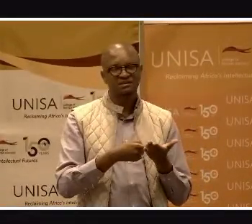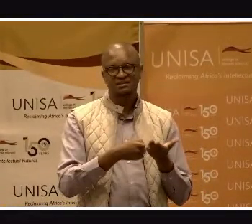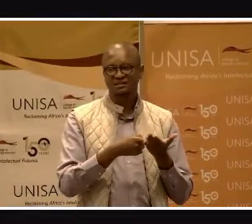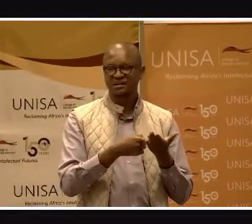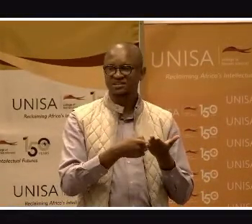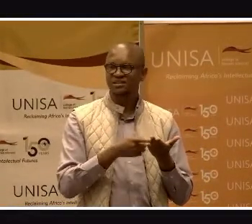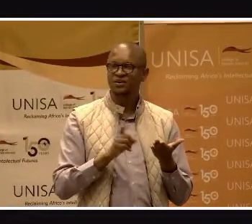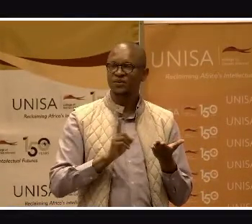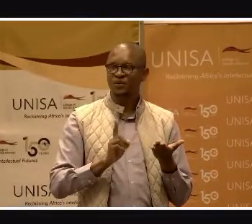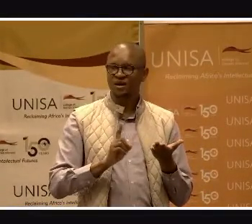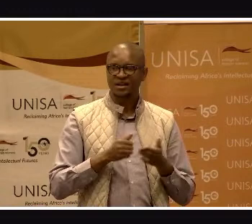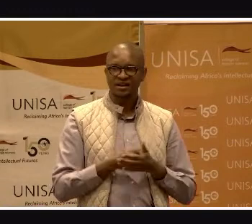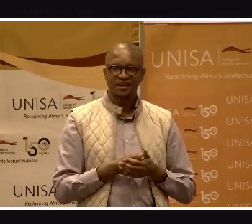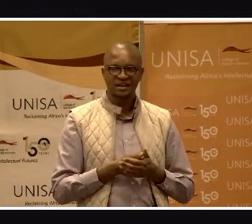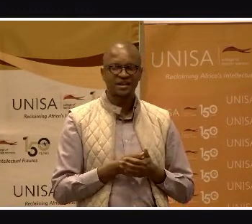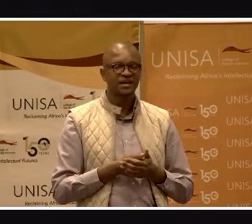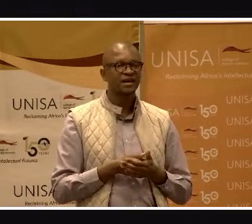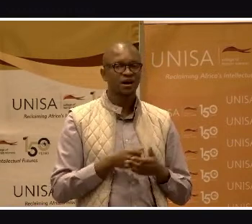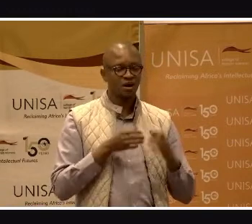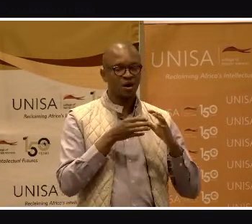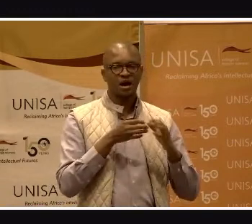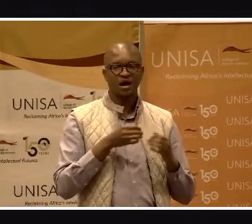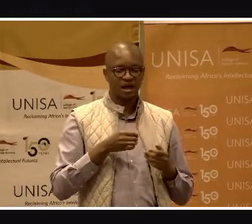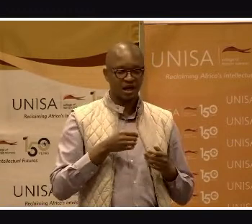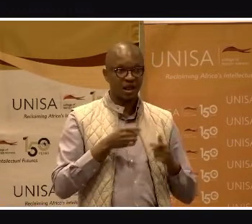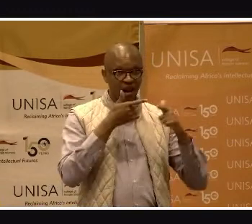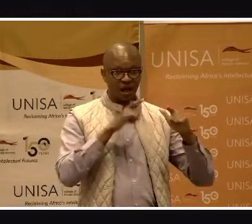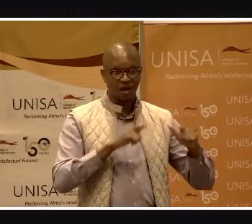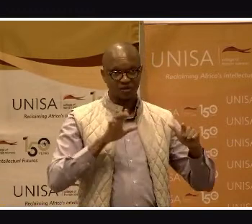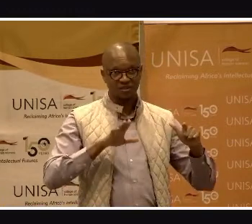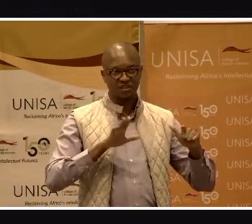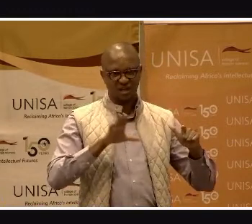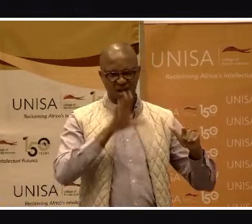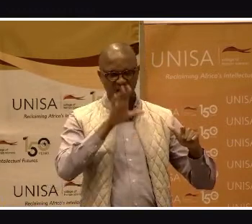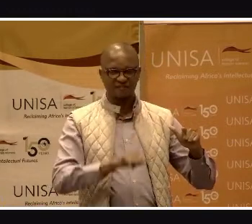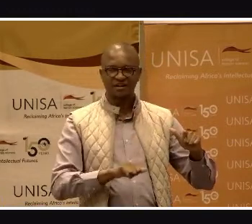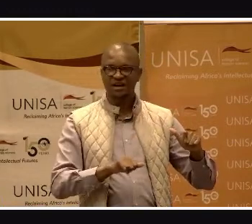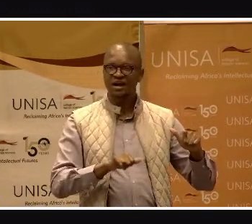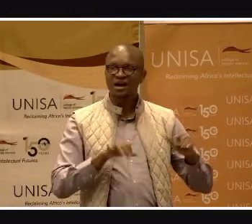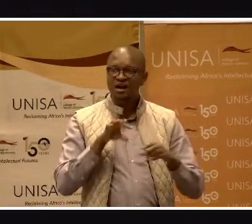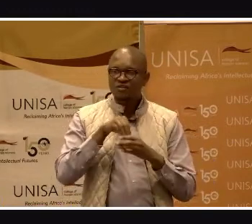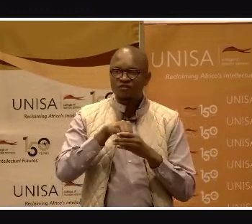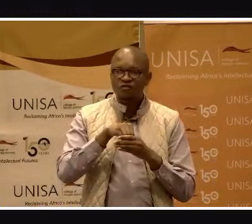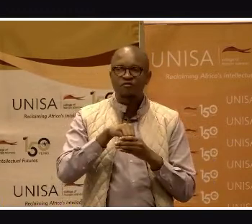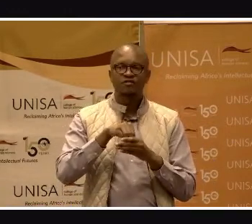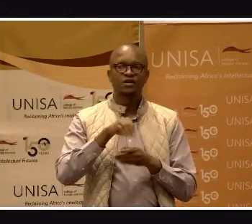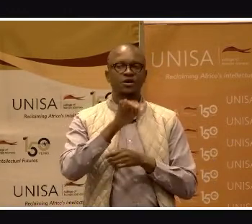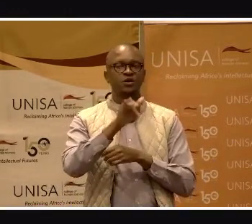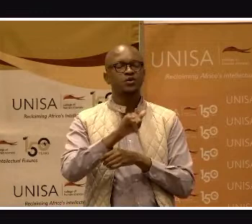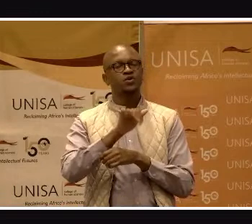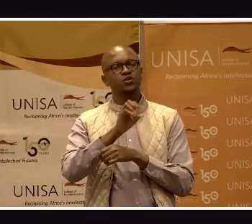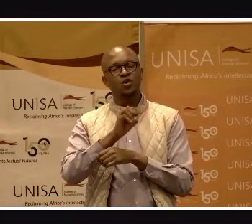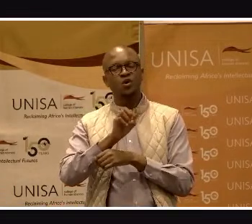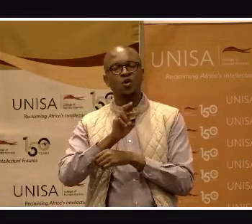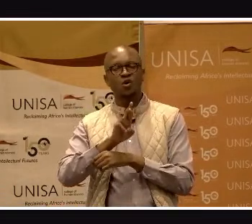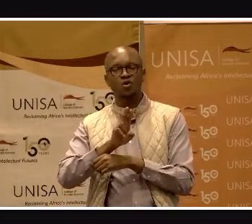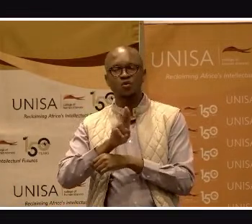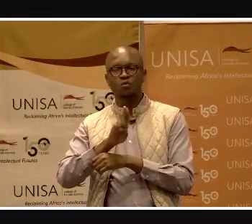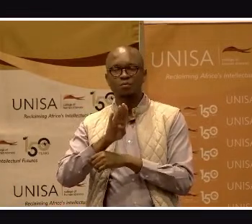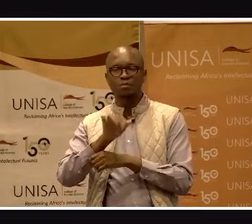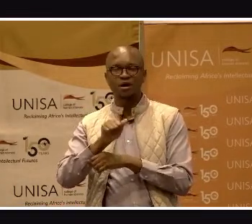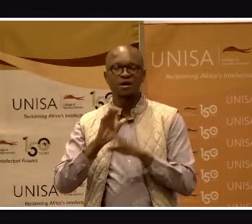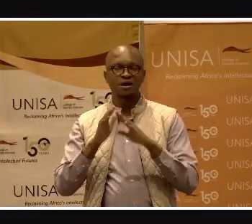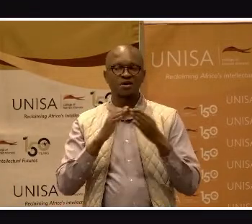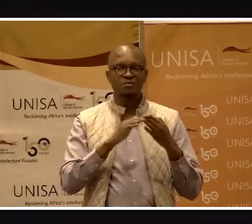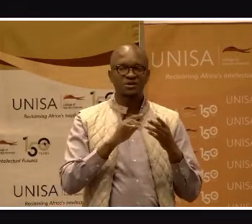presentation is indigenous languages and the development of a global community through cultural heritage, library and